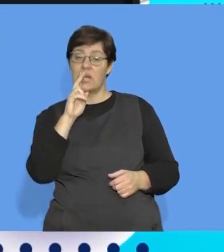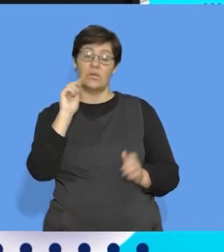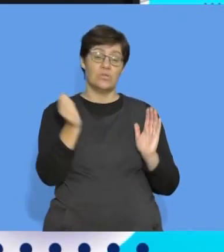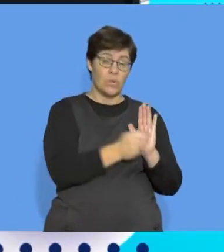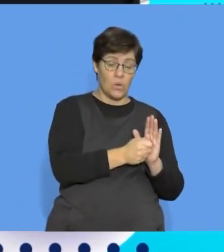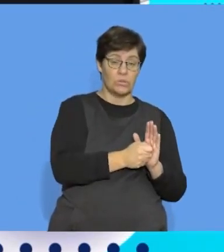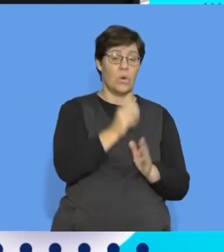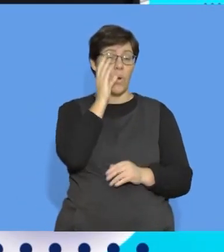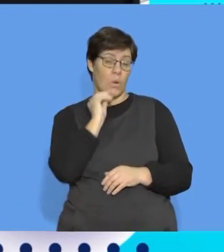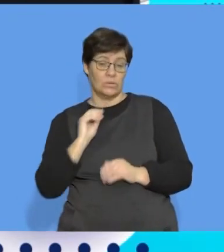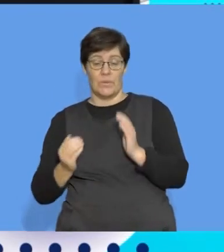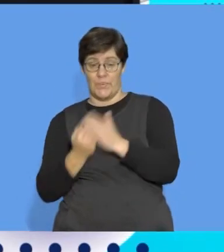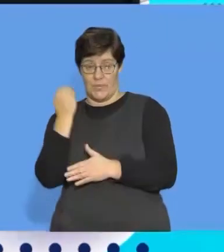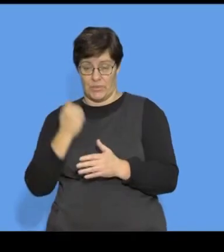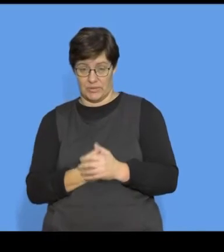new. Okay.